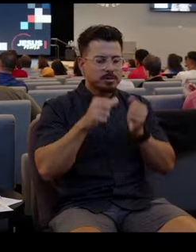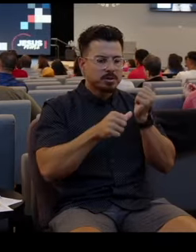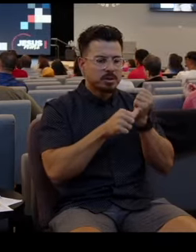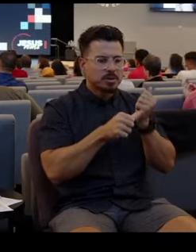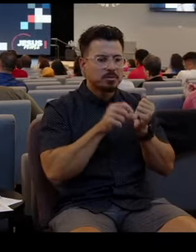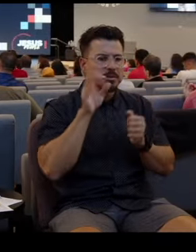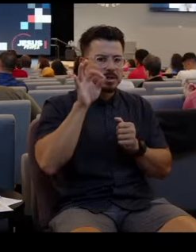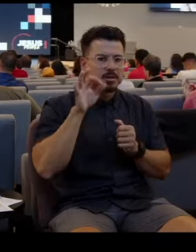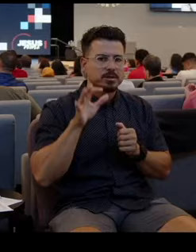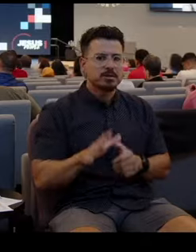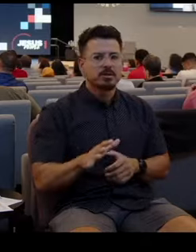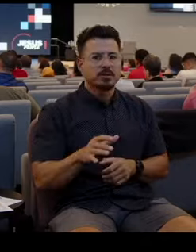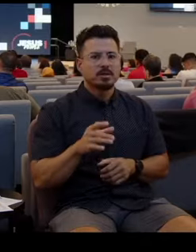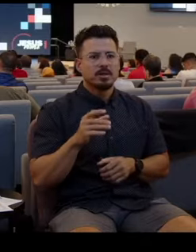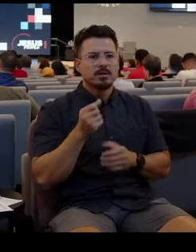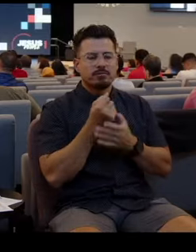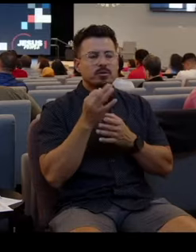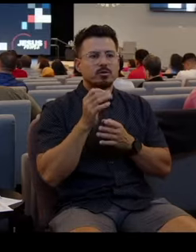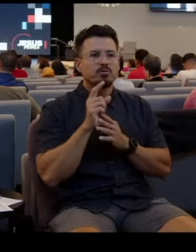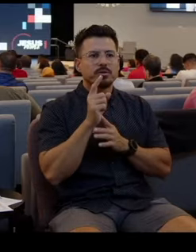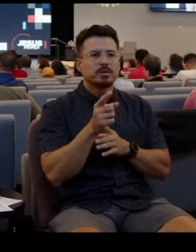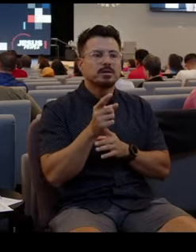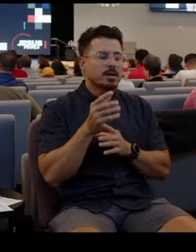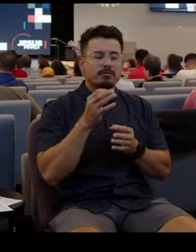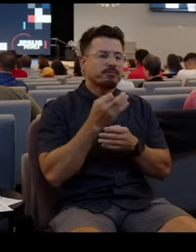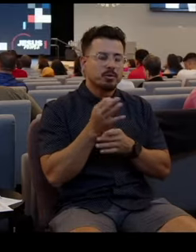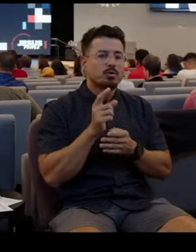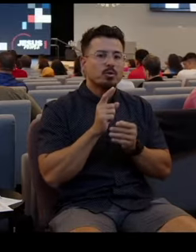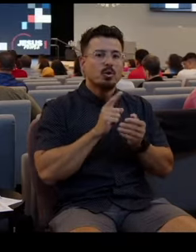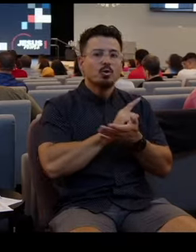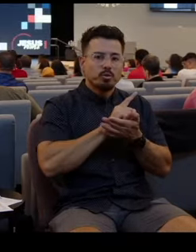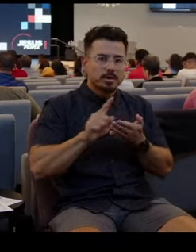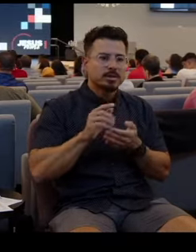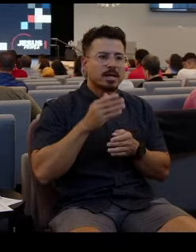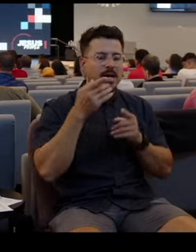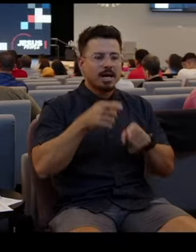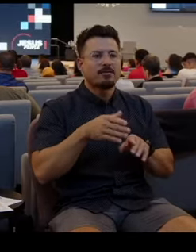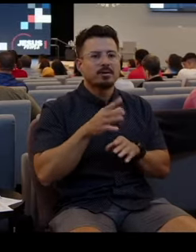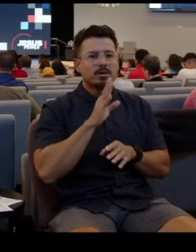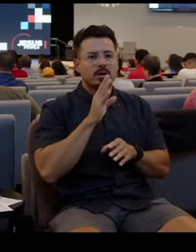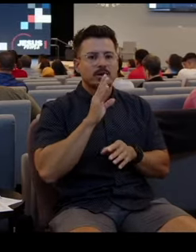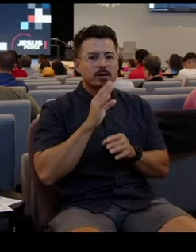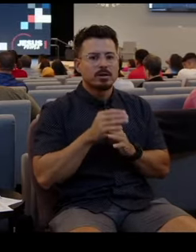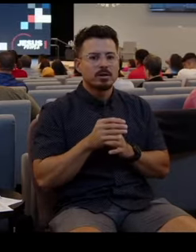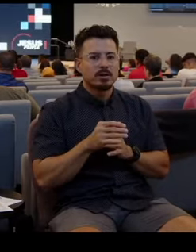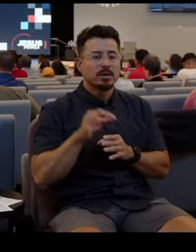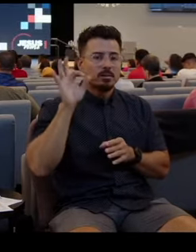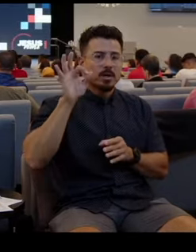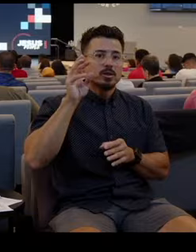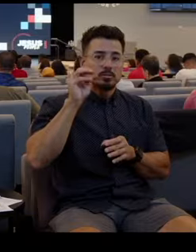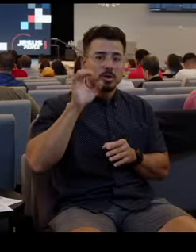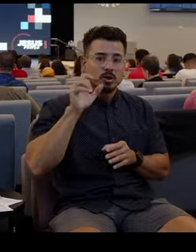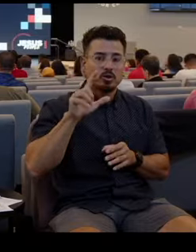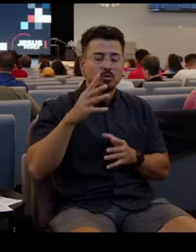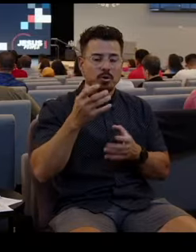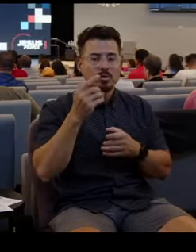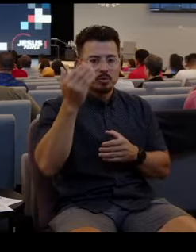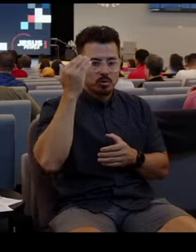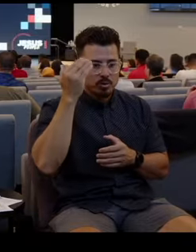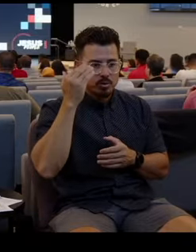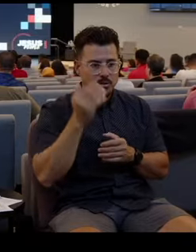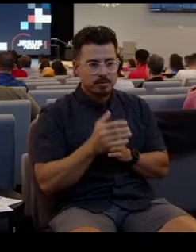pastor maybe a couple weeks after a request. And it started like this. Pastor Mitchell wants you to know. And